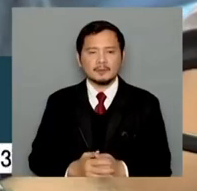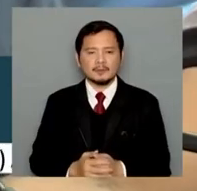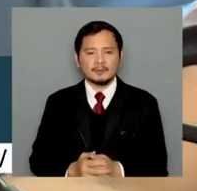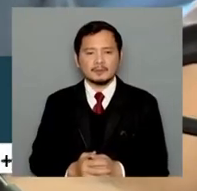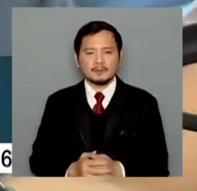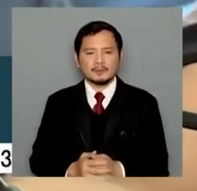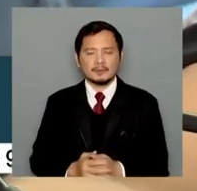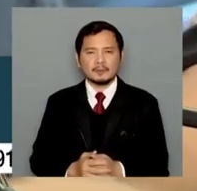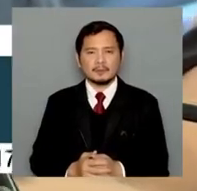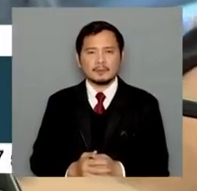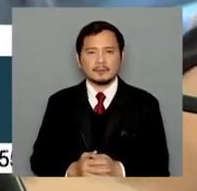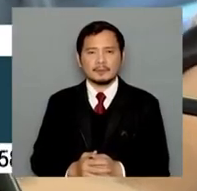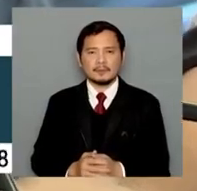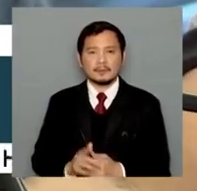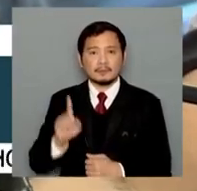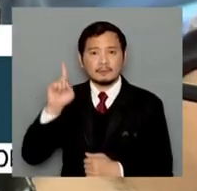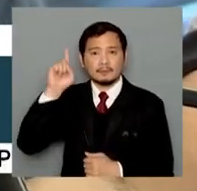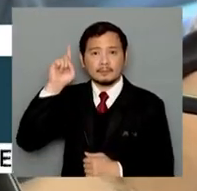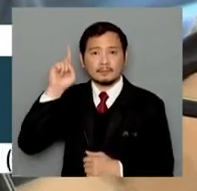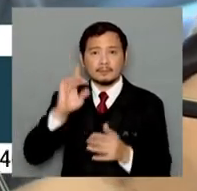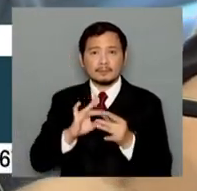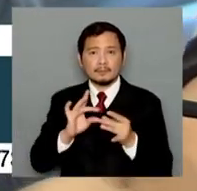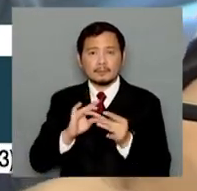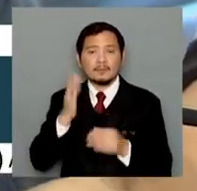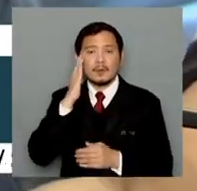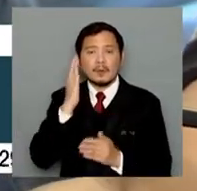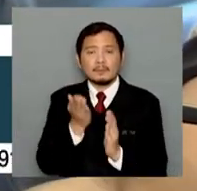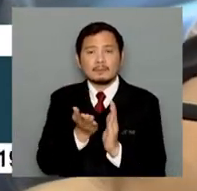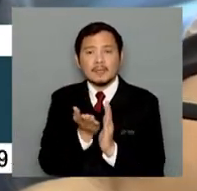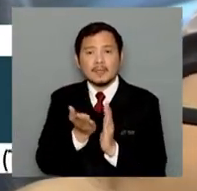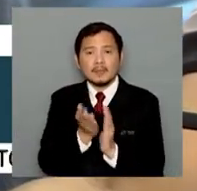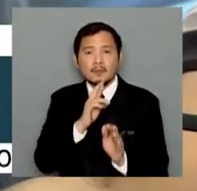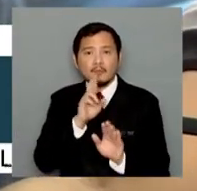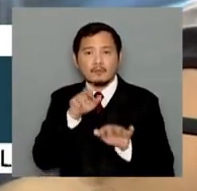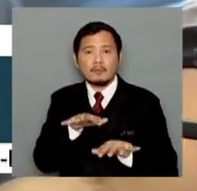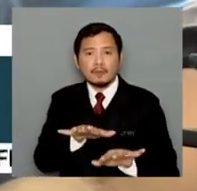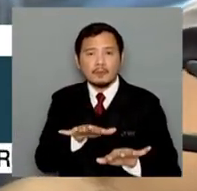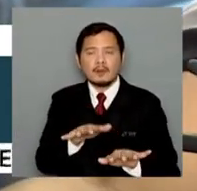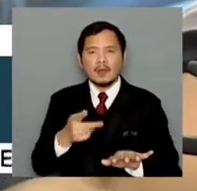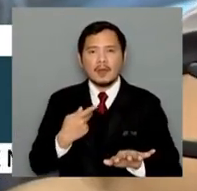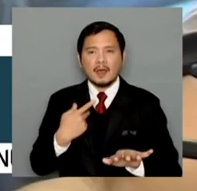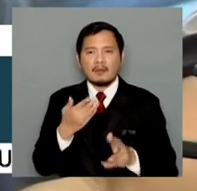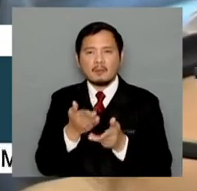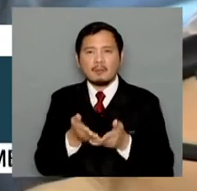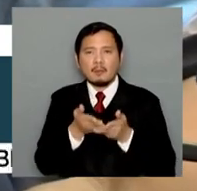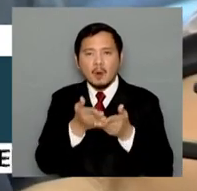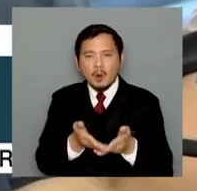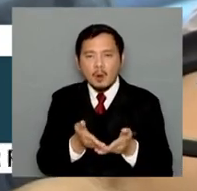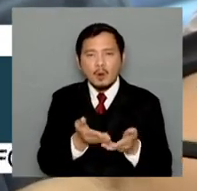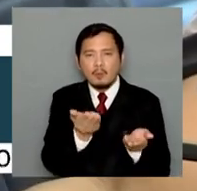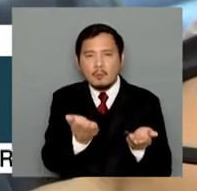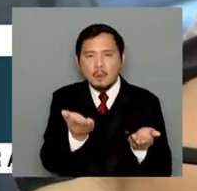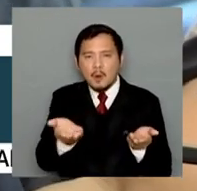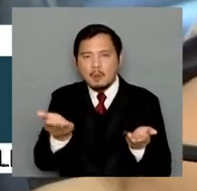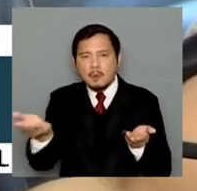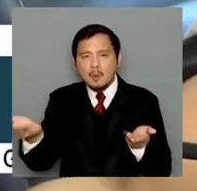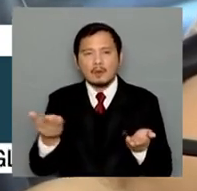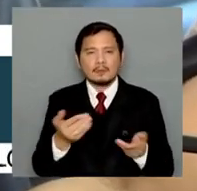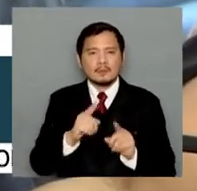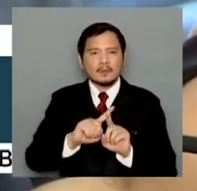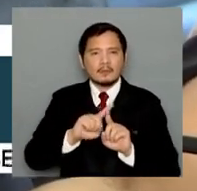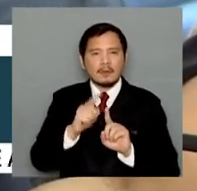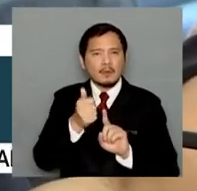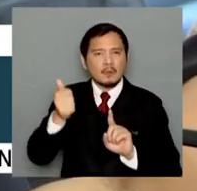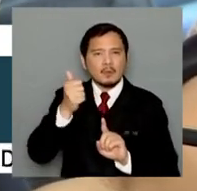Major thoroughfare yan din yung Pasig River. So dyan, yung PSG, control dyan ng Presidential Security Group. And